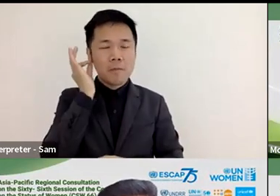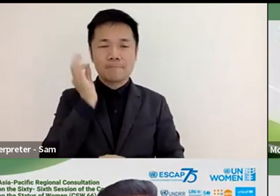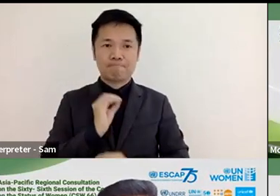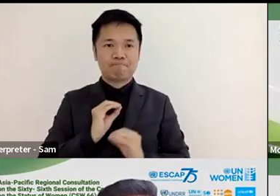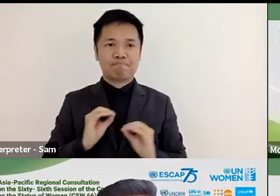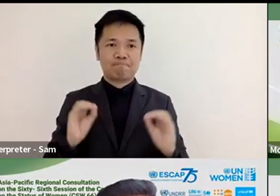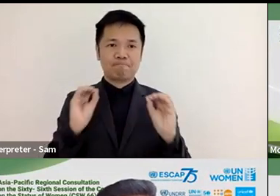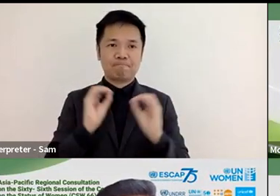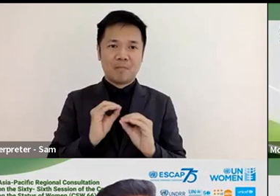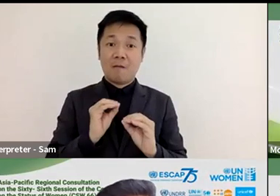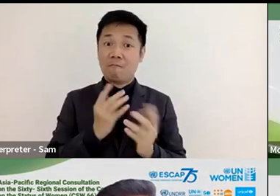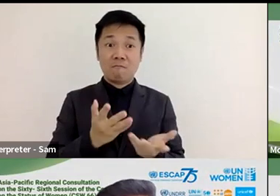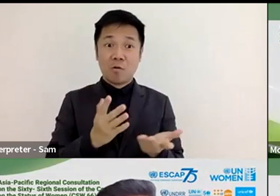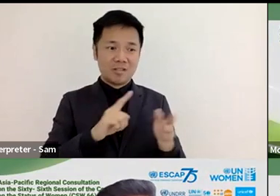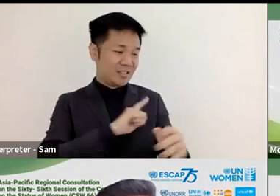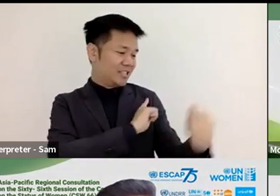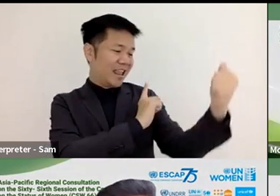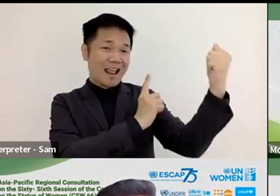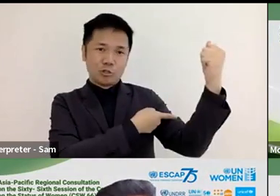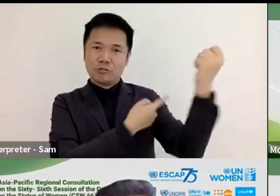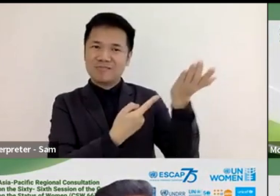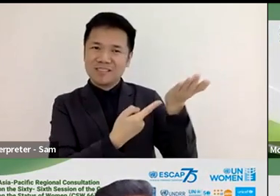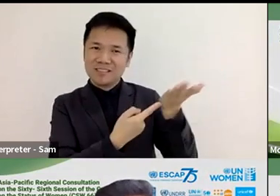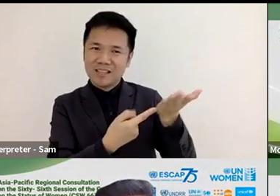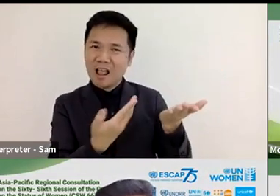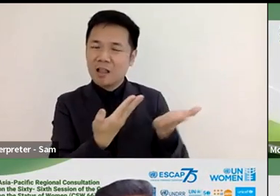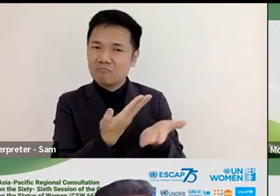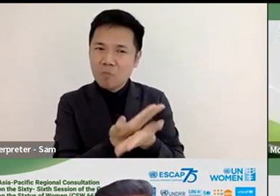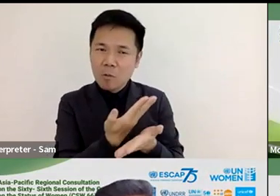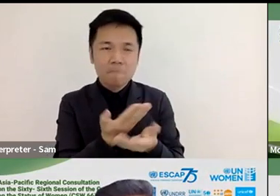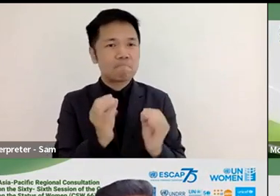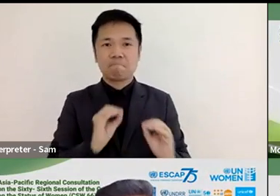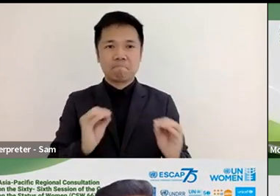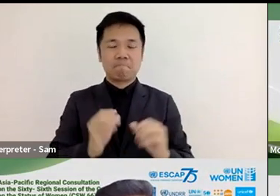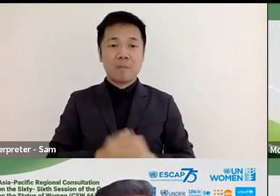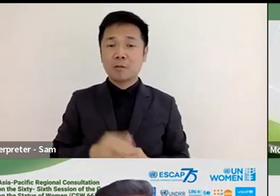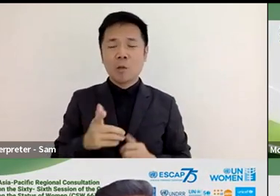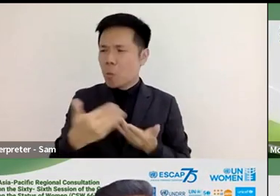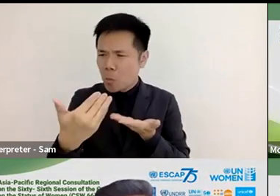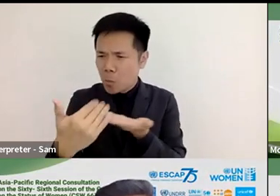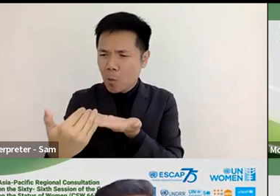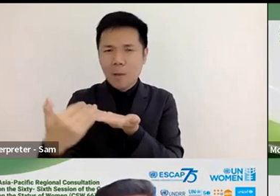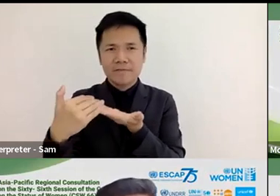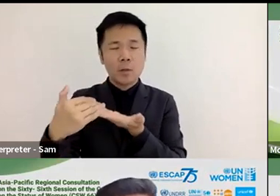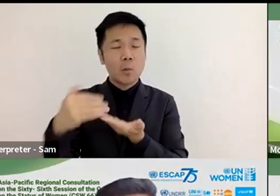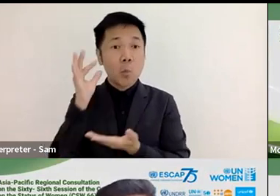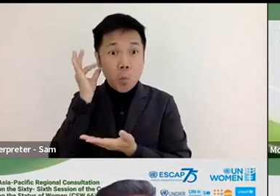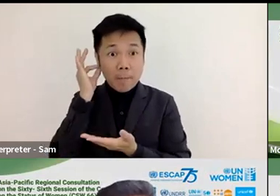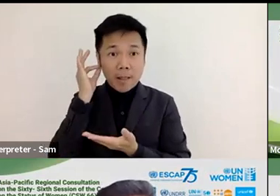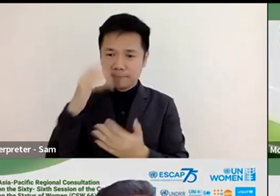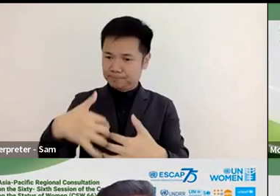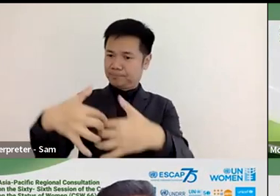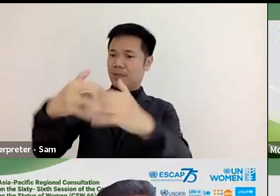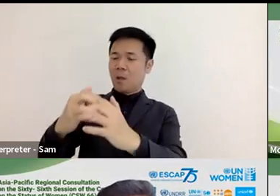in renewable technology. We have worked with local women union to set up and pilot a